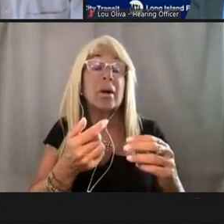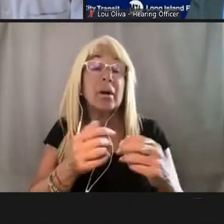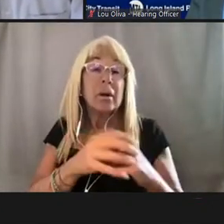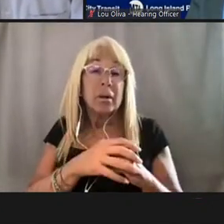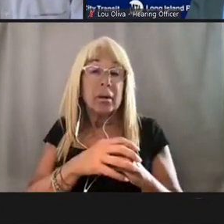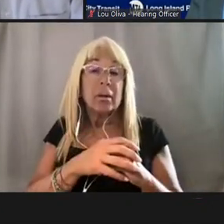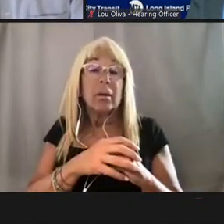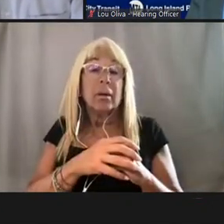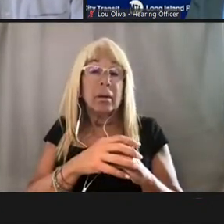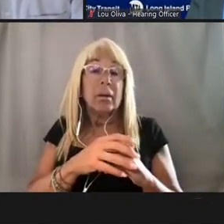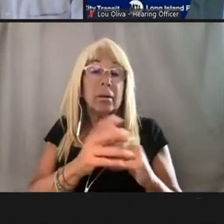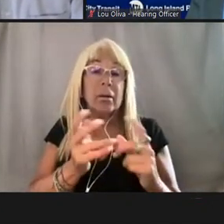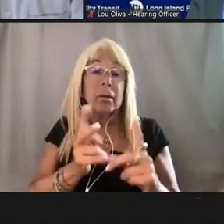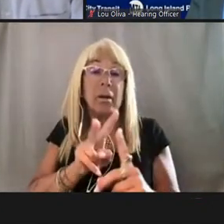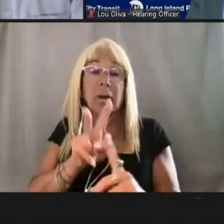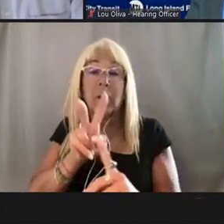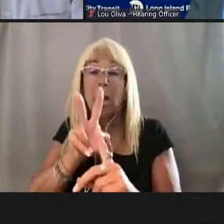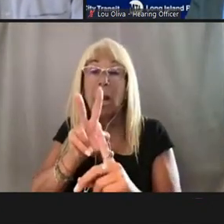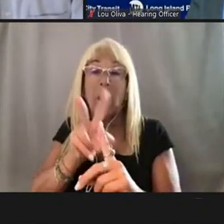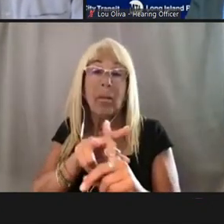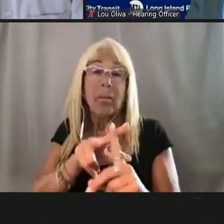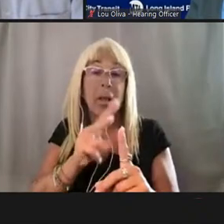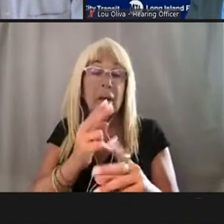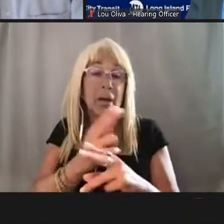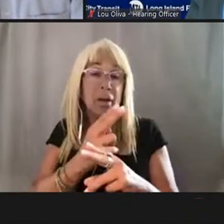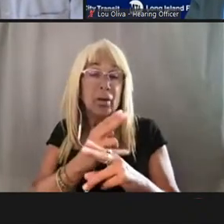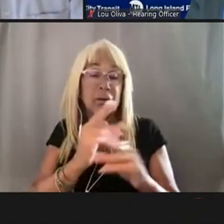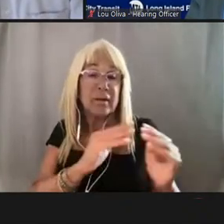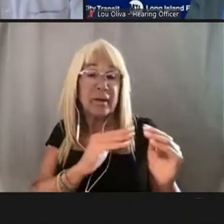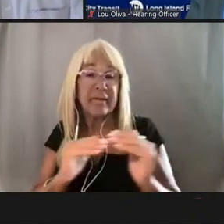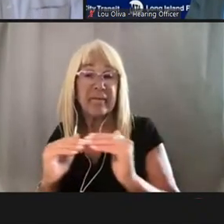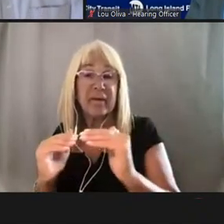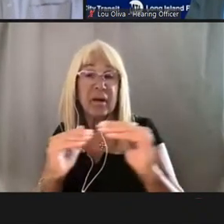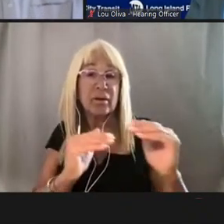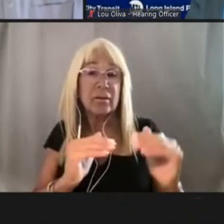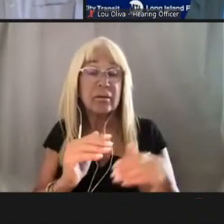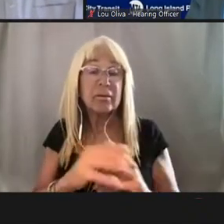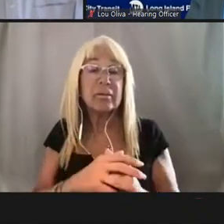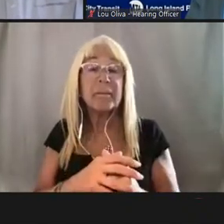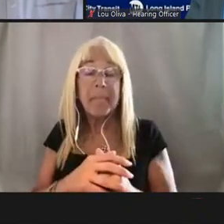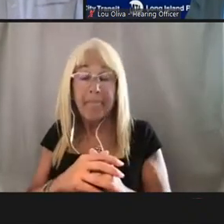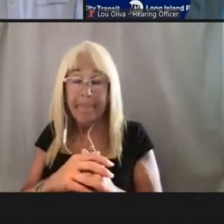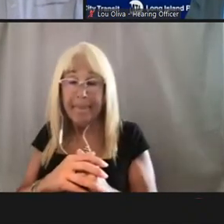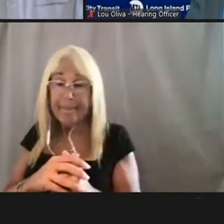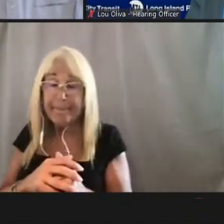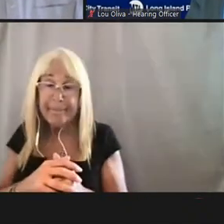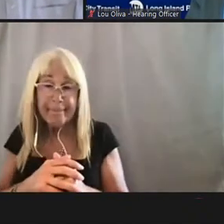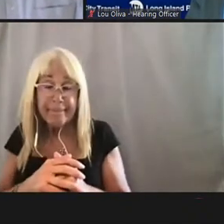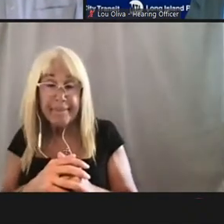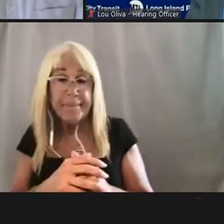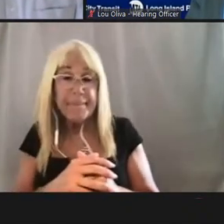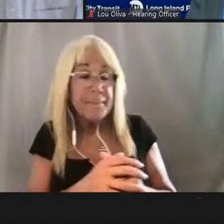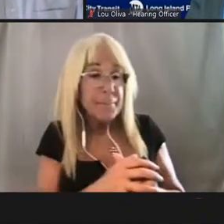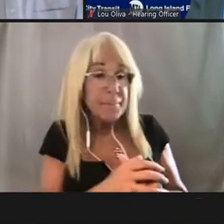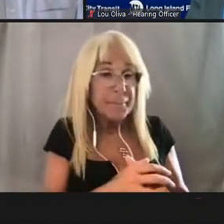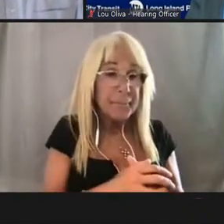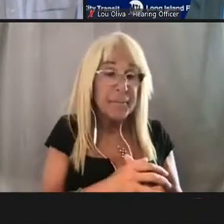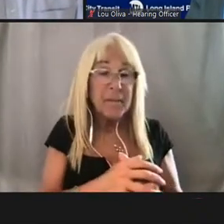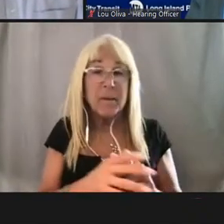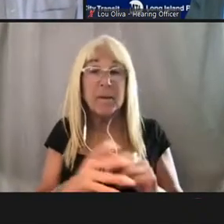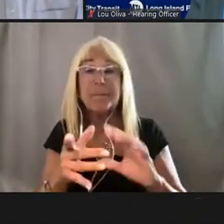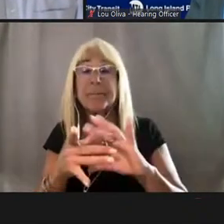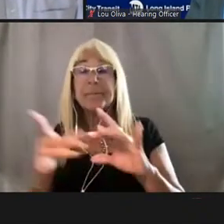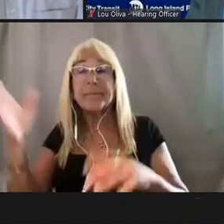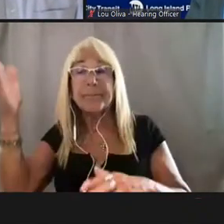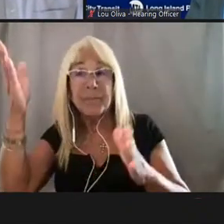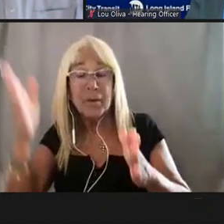with the congestion charging um again my name is Herman tunsell I'm not only testifying as a New